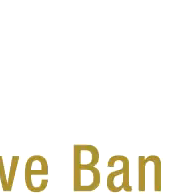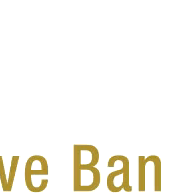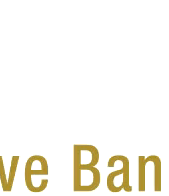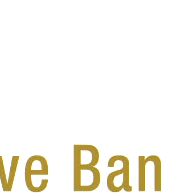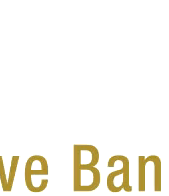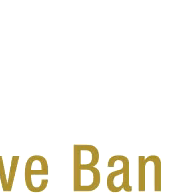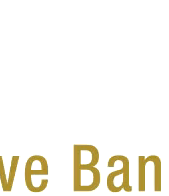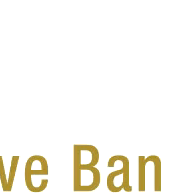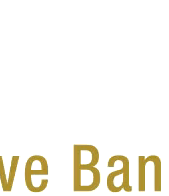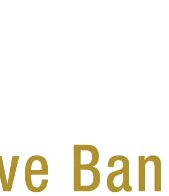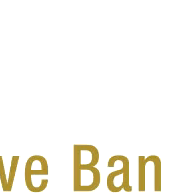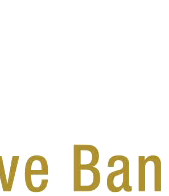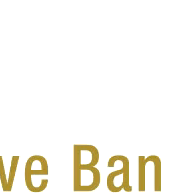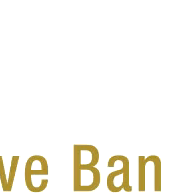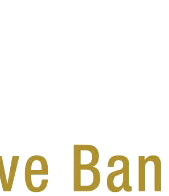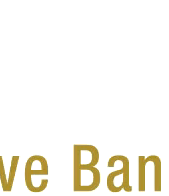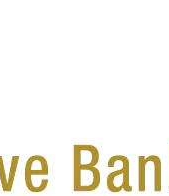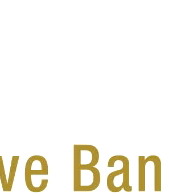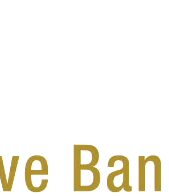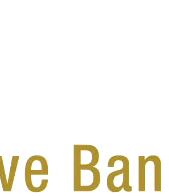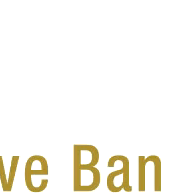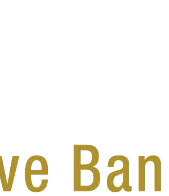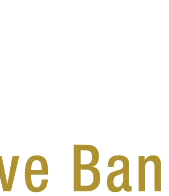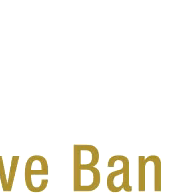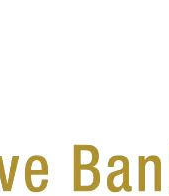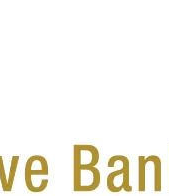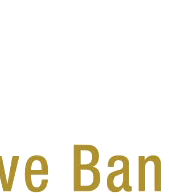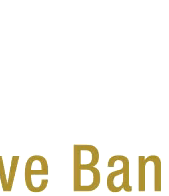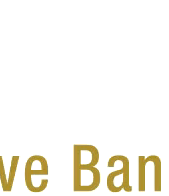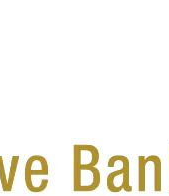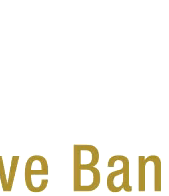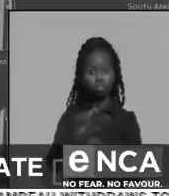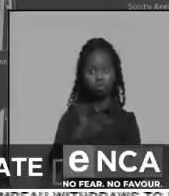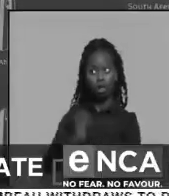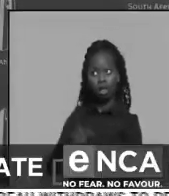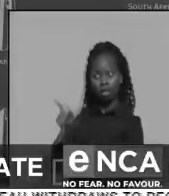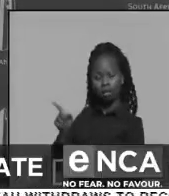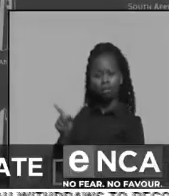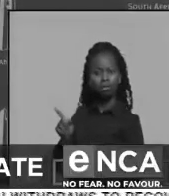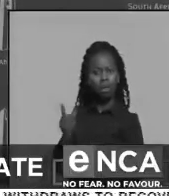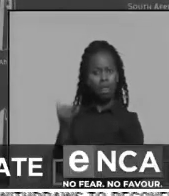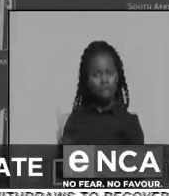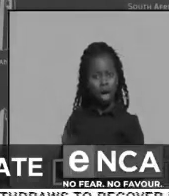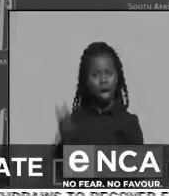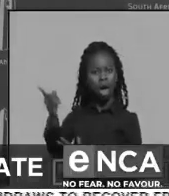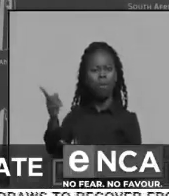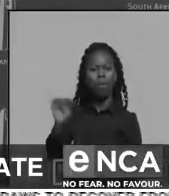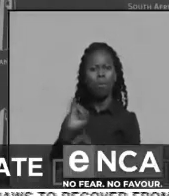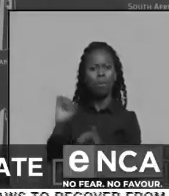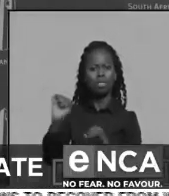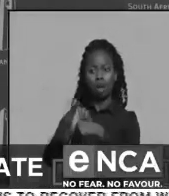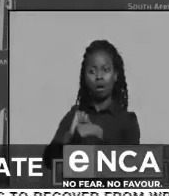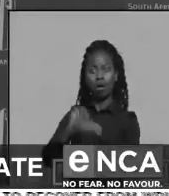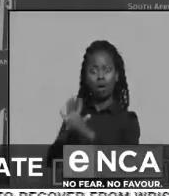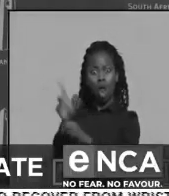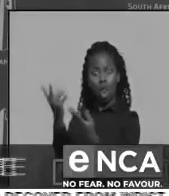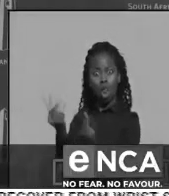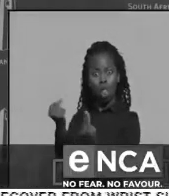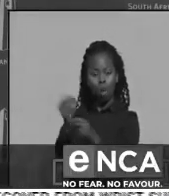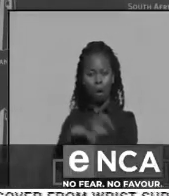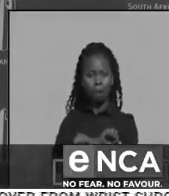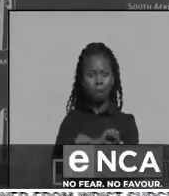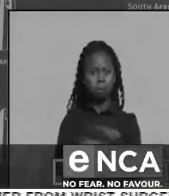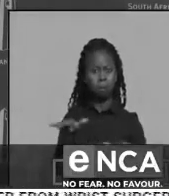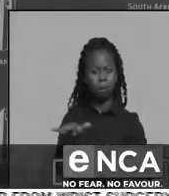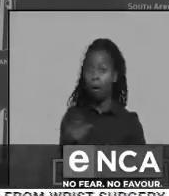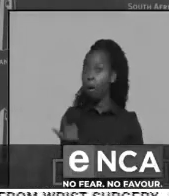dollar, the car would cost 130,000 rands. However, if the rand weakens, the individual would now need more